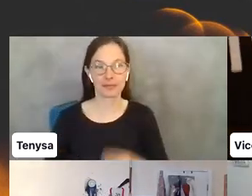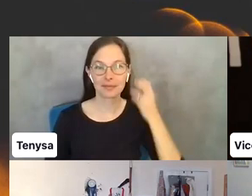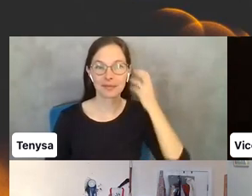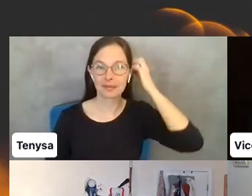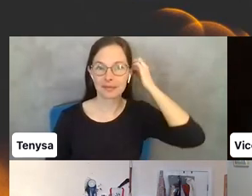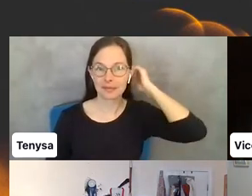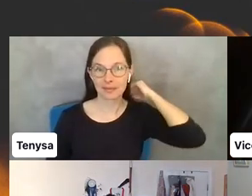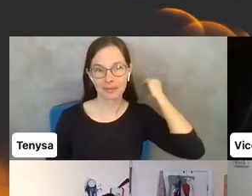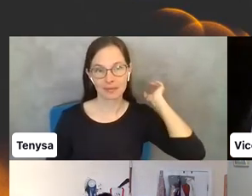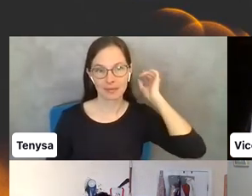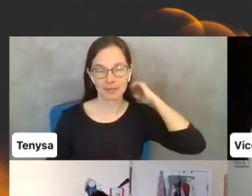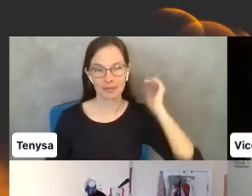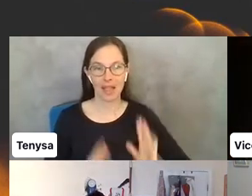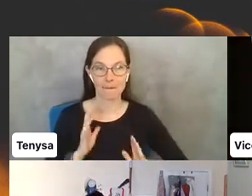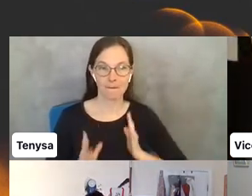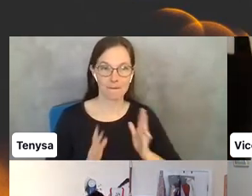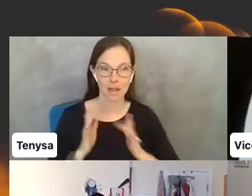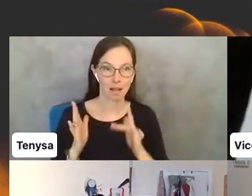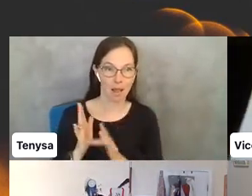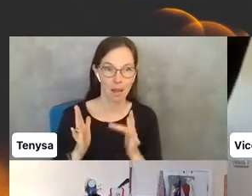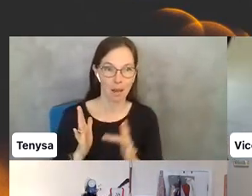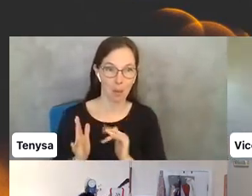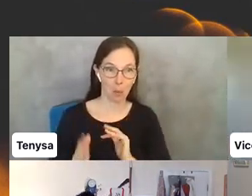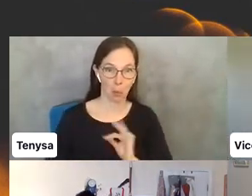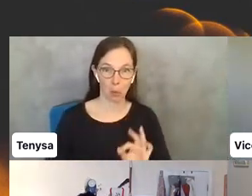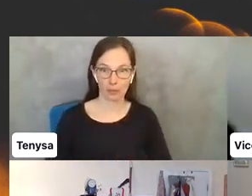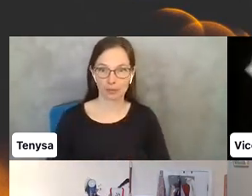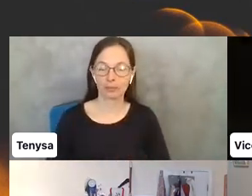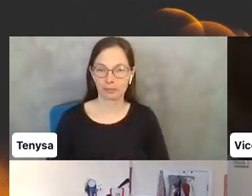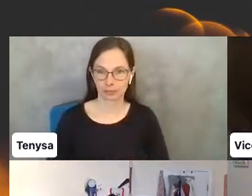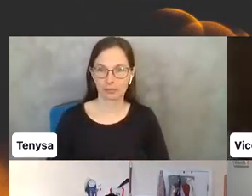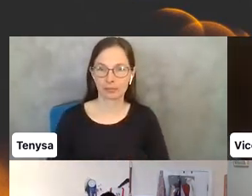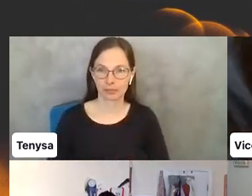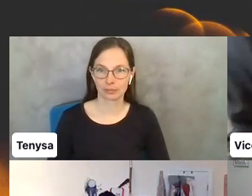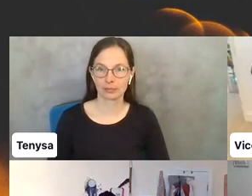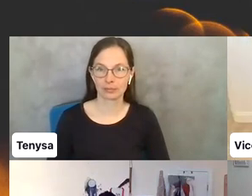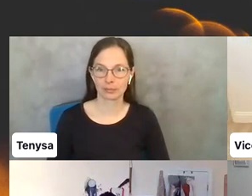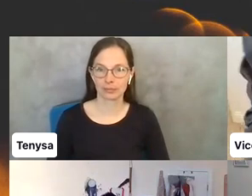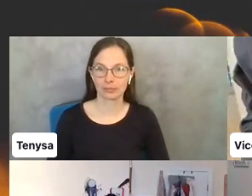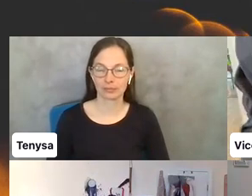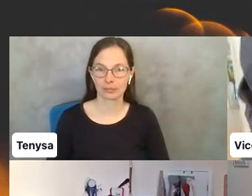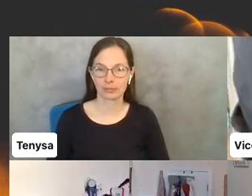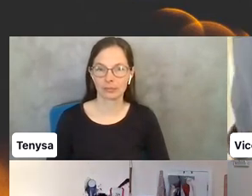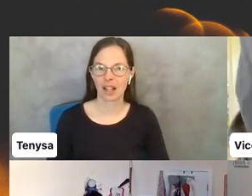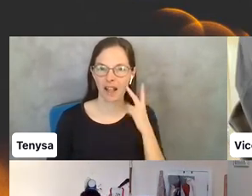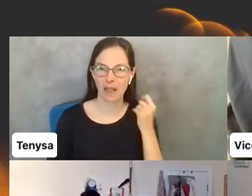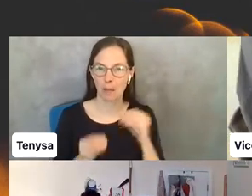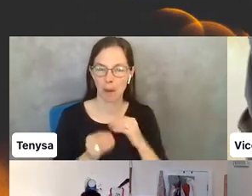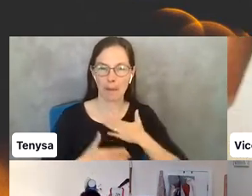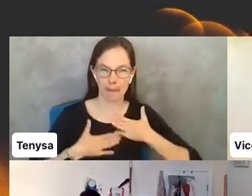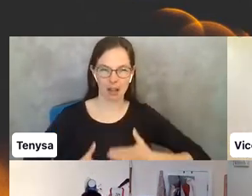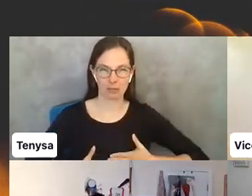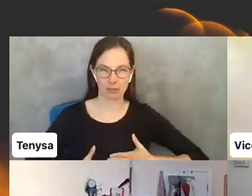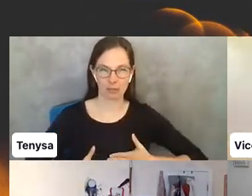Fancy iPad. There we go. So you see a bit more of my body when